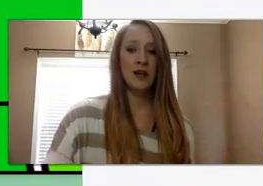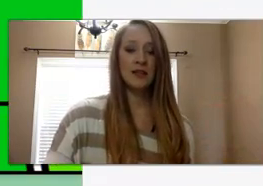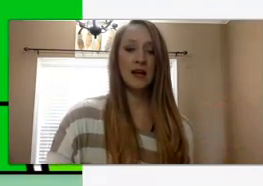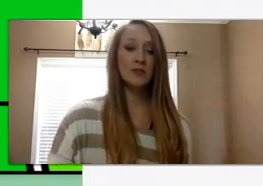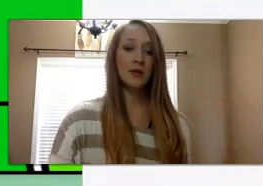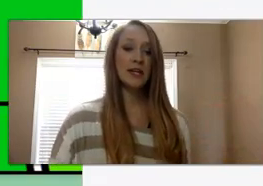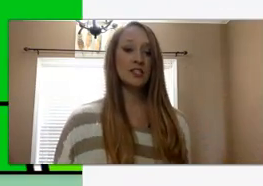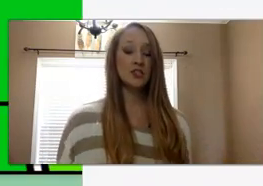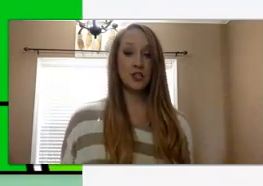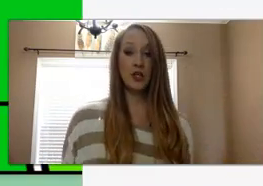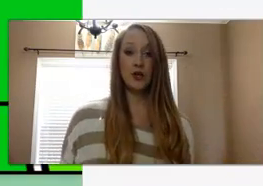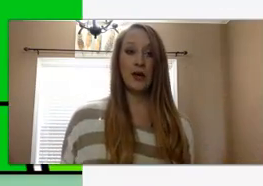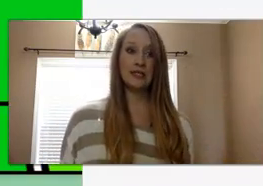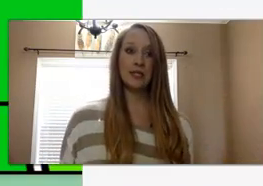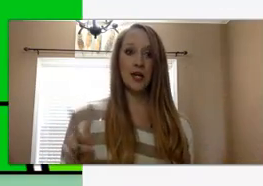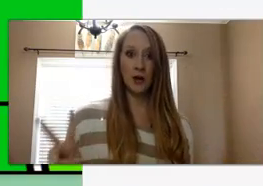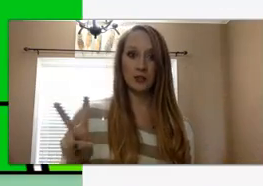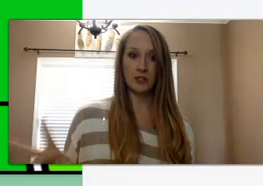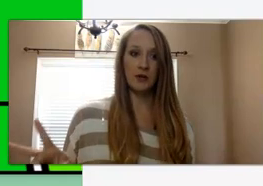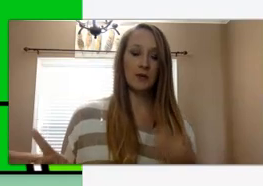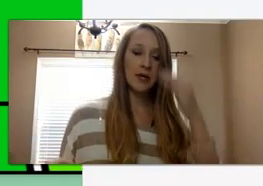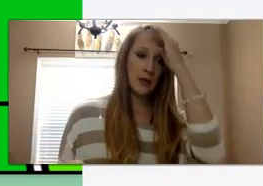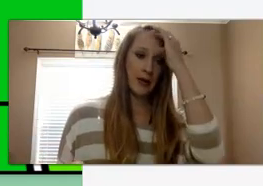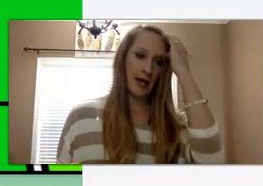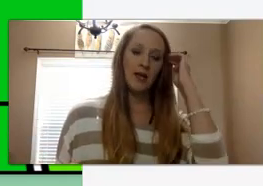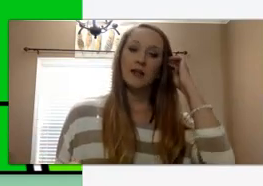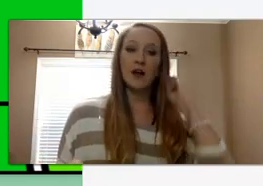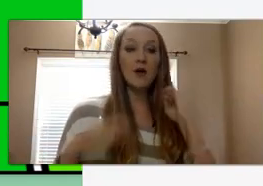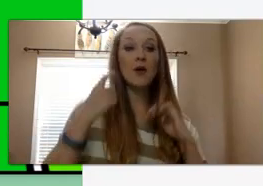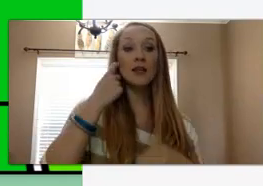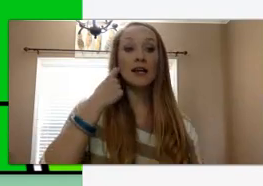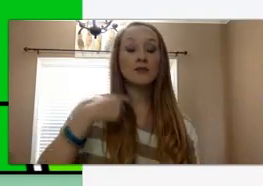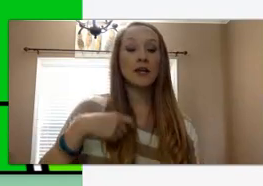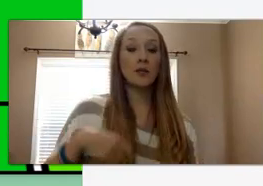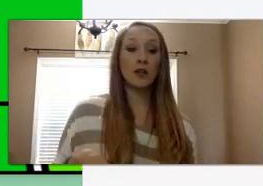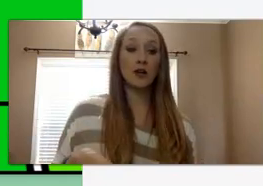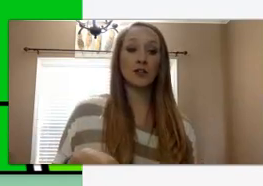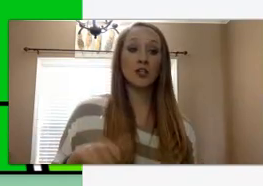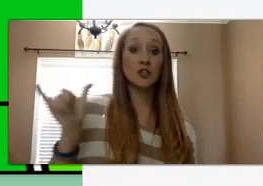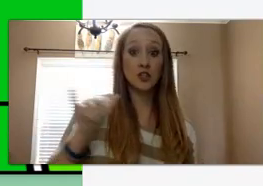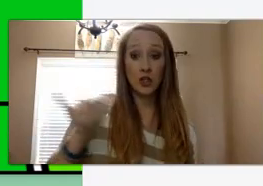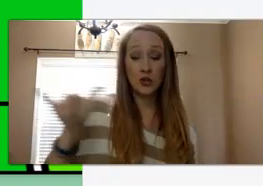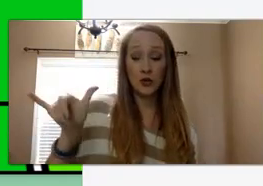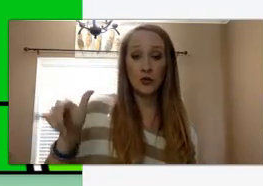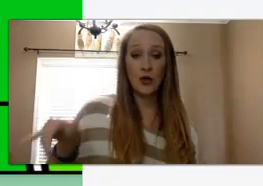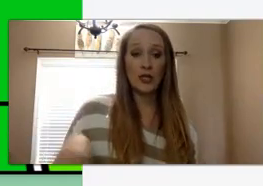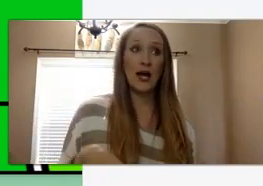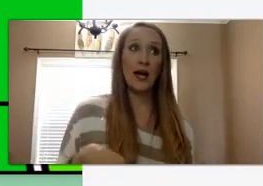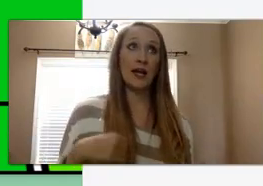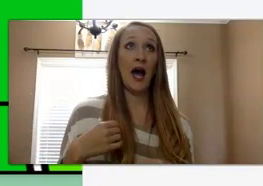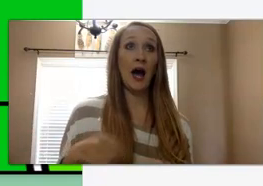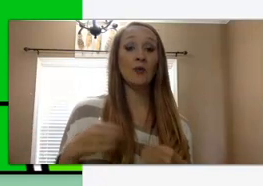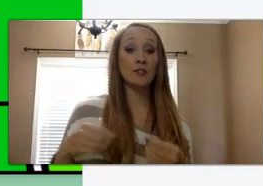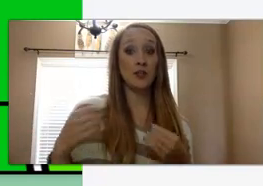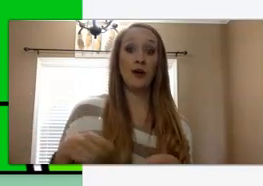All right, and the last one is 2, as in the number 2. Okay, so last week we learned to,